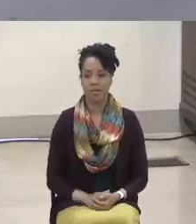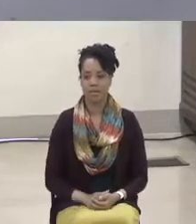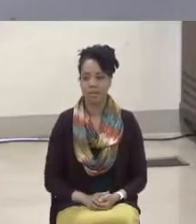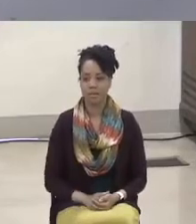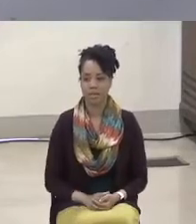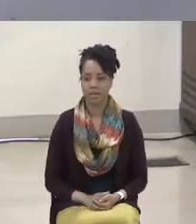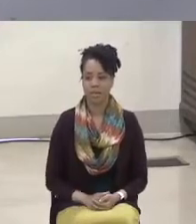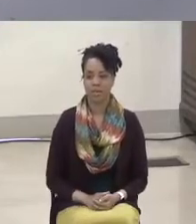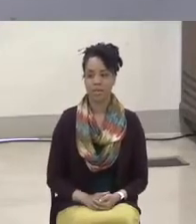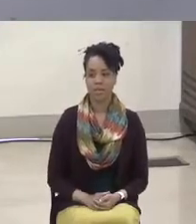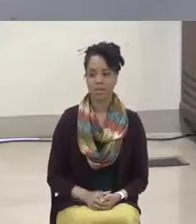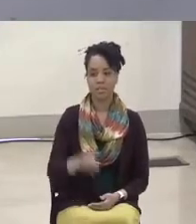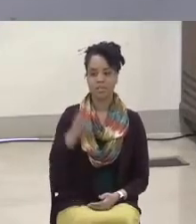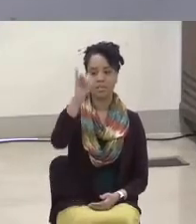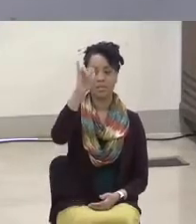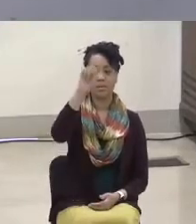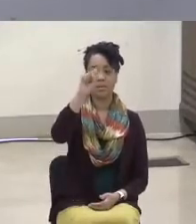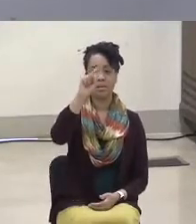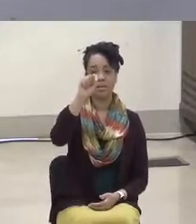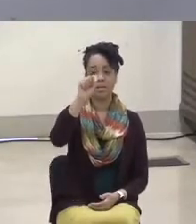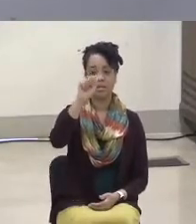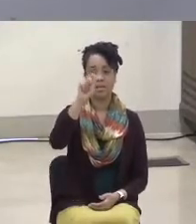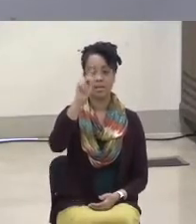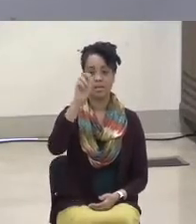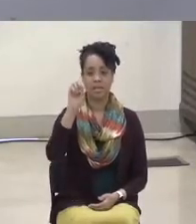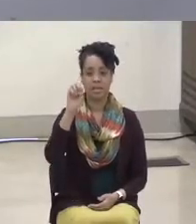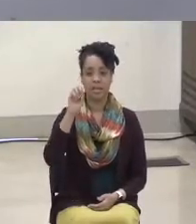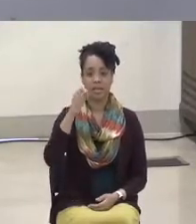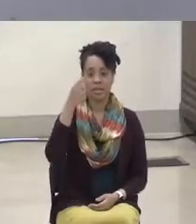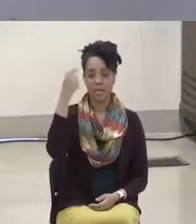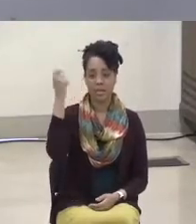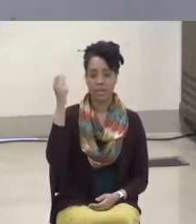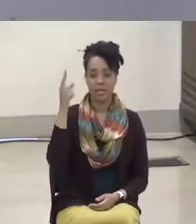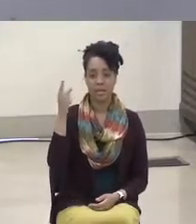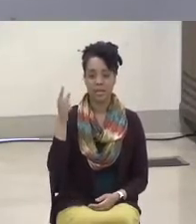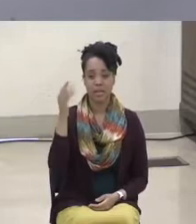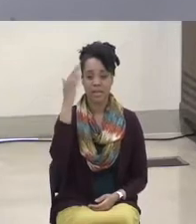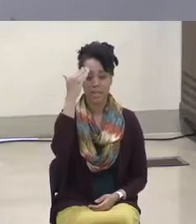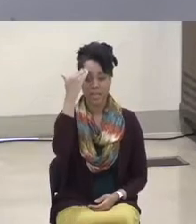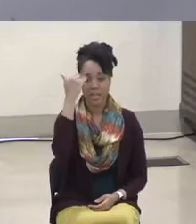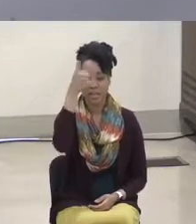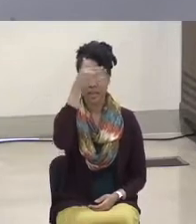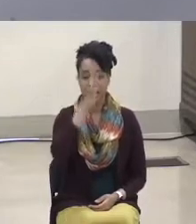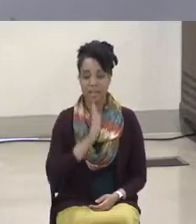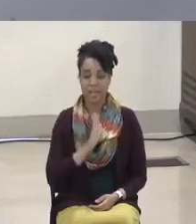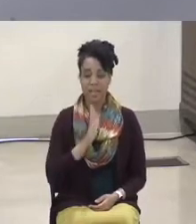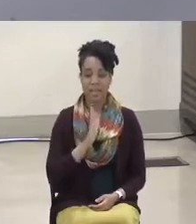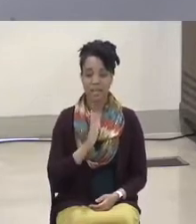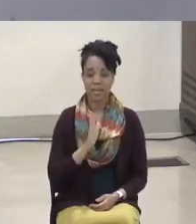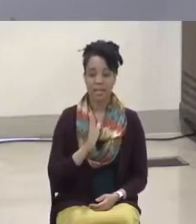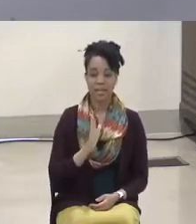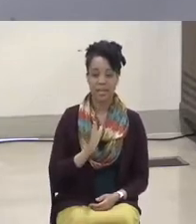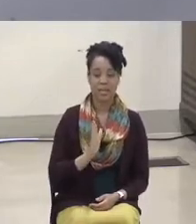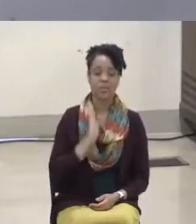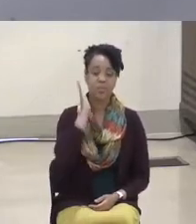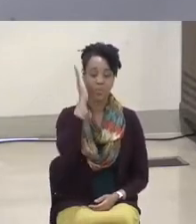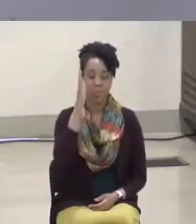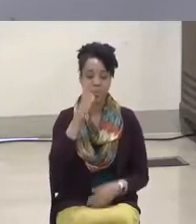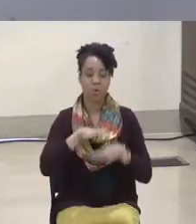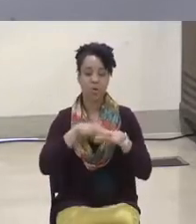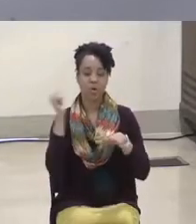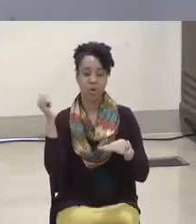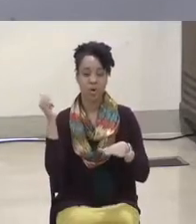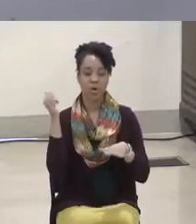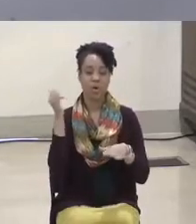was mistaken because he thought that God was going to call